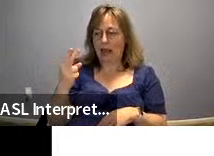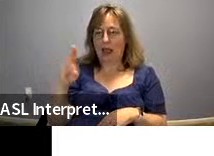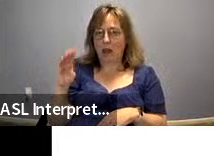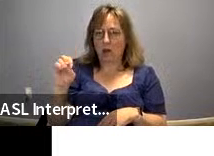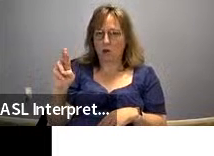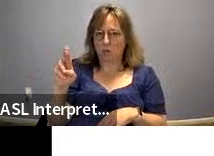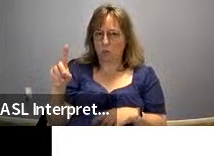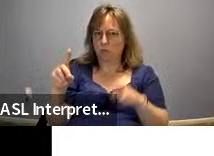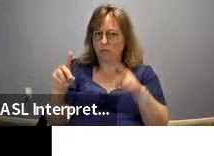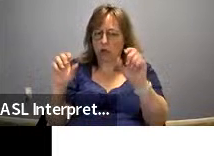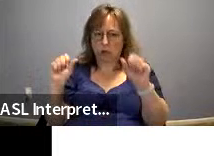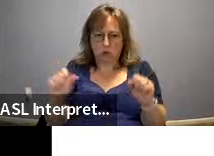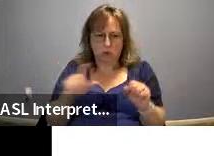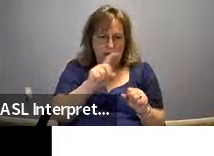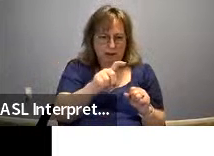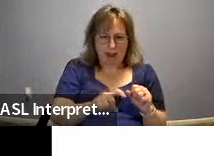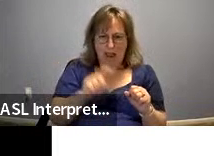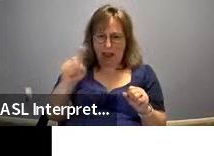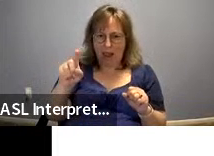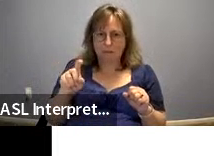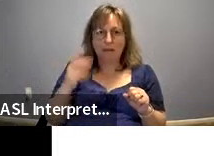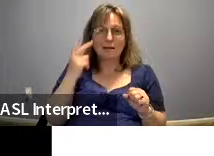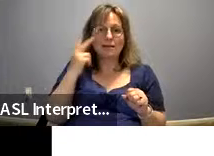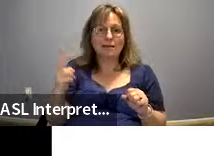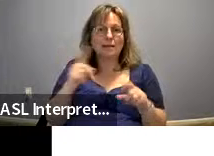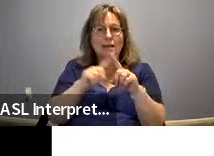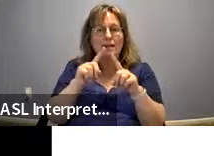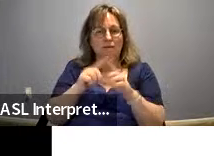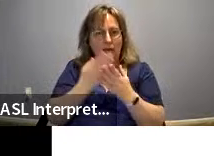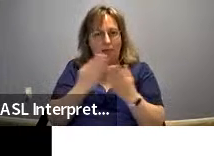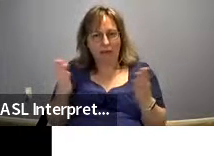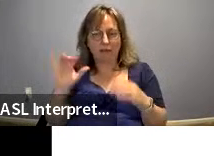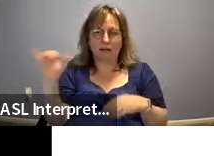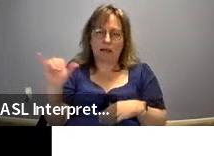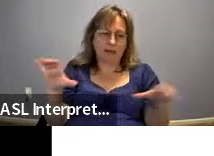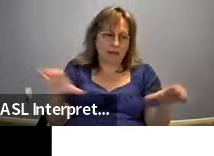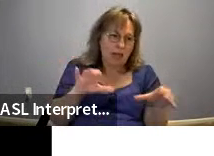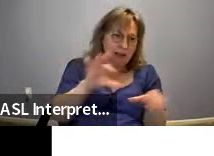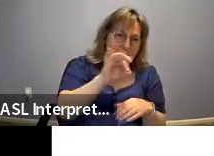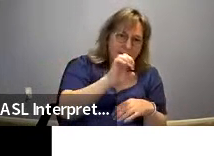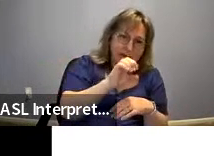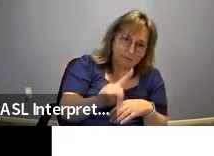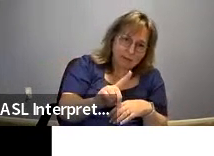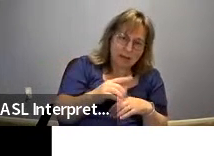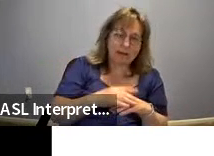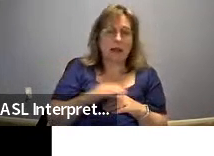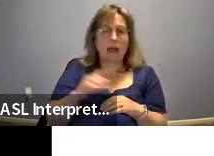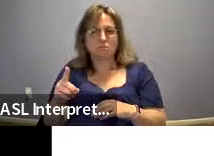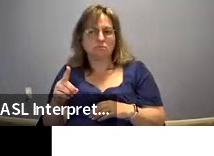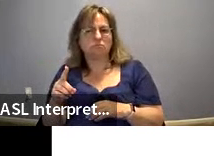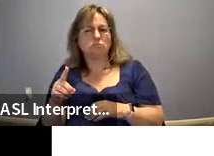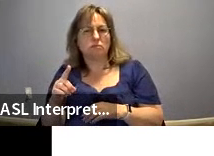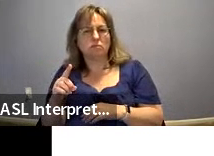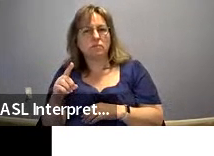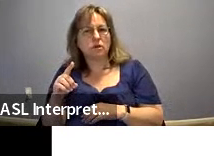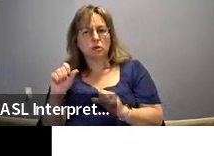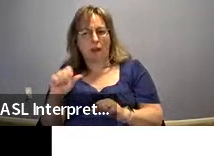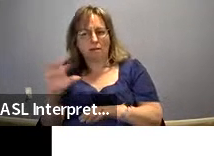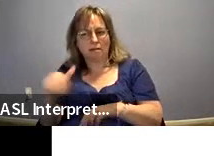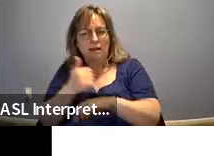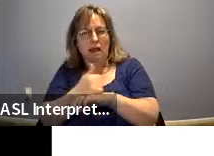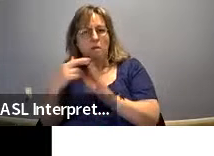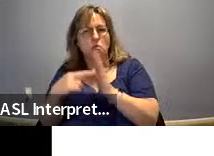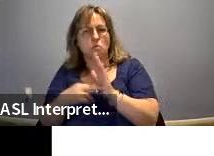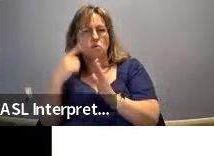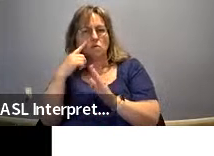can tap to see different things, such as the activity feed, flagged activity, and make rules for your student at home.